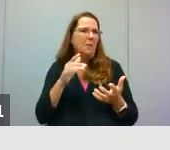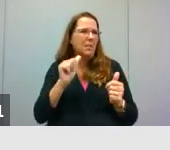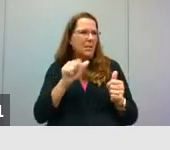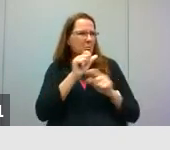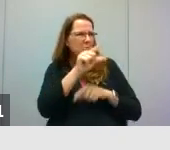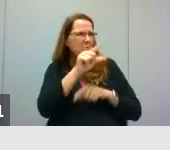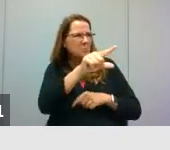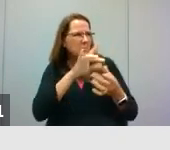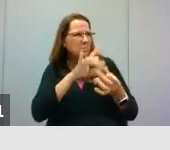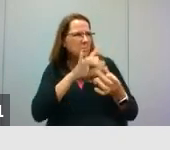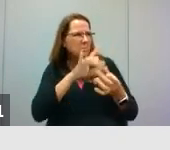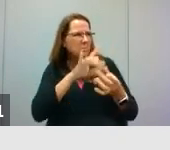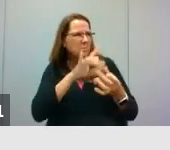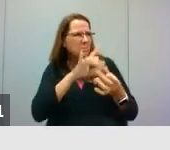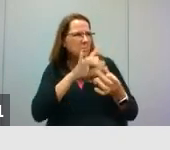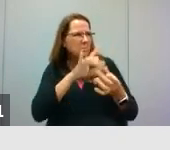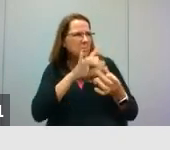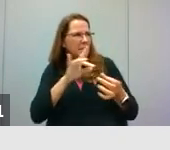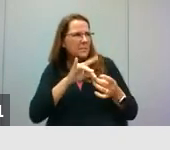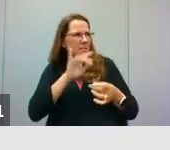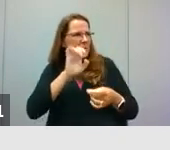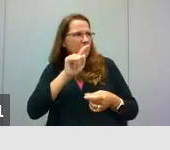them, Elizabeth?